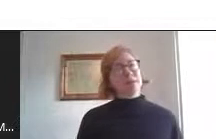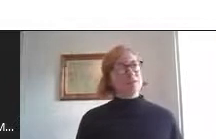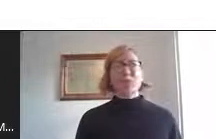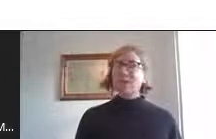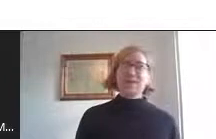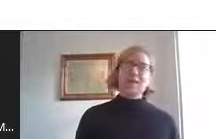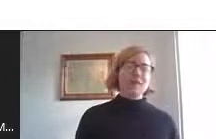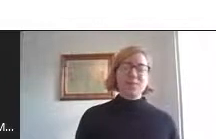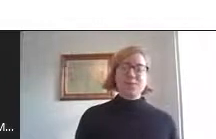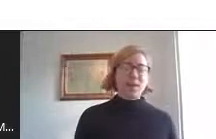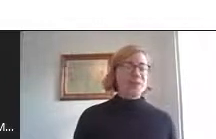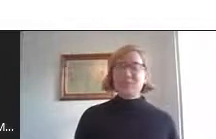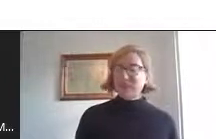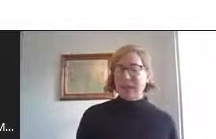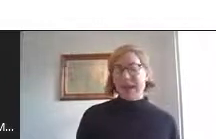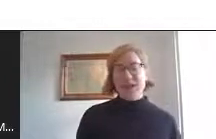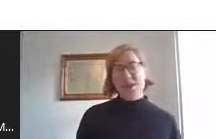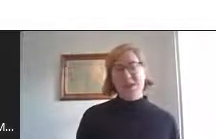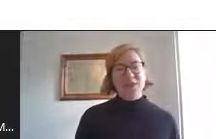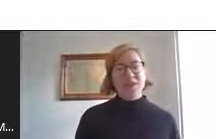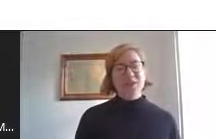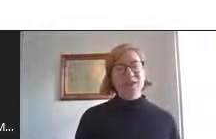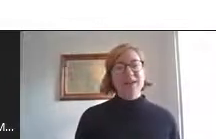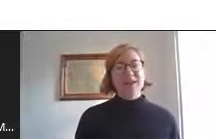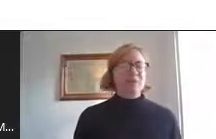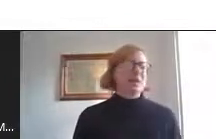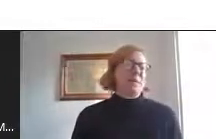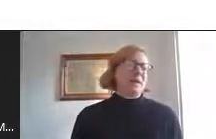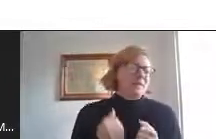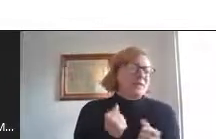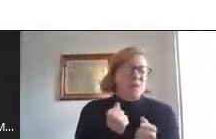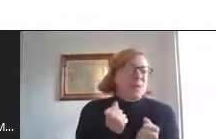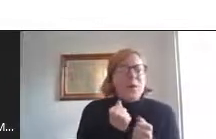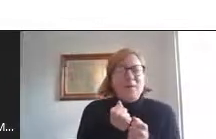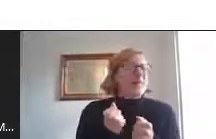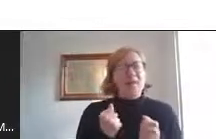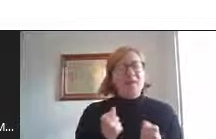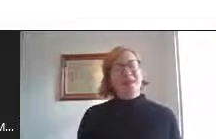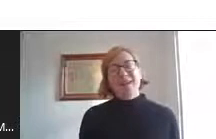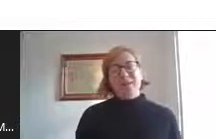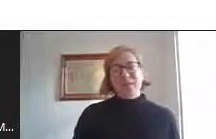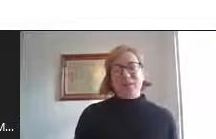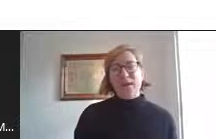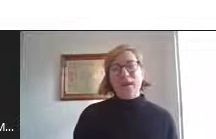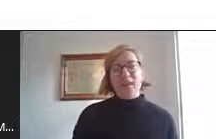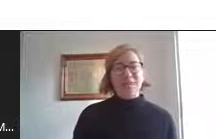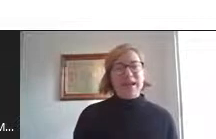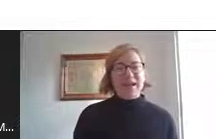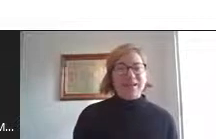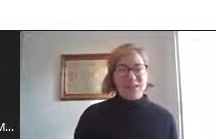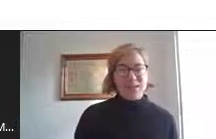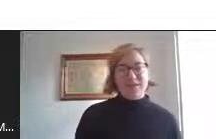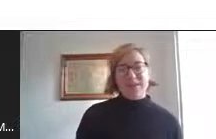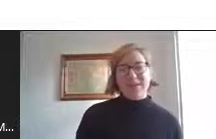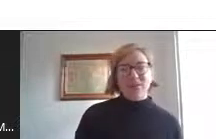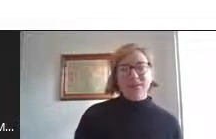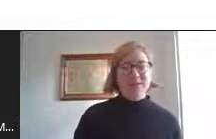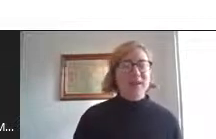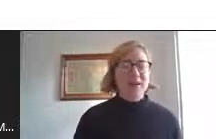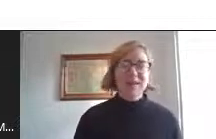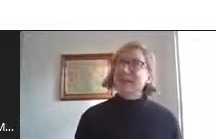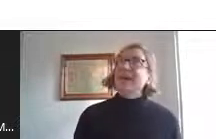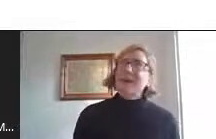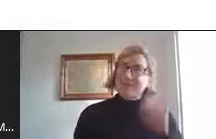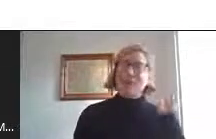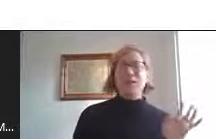like, oh, he's not going to answer the register again, are you? And he would just be like squirming on the carpet, just hating every second of